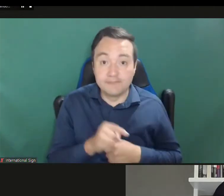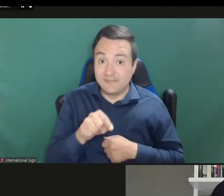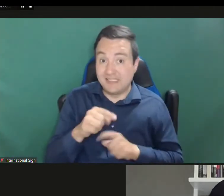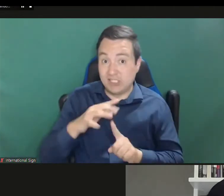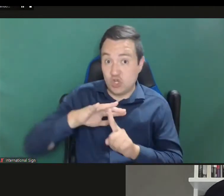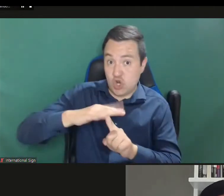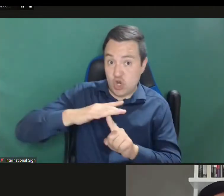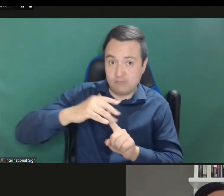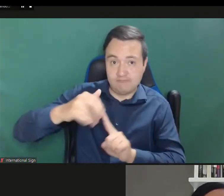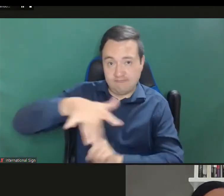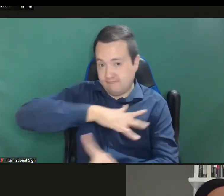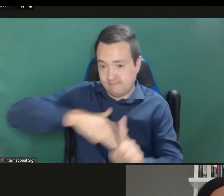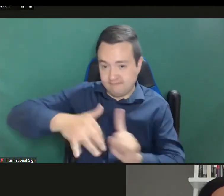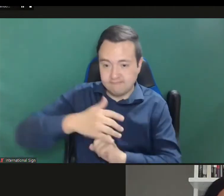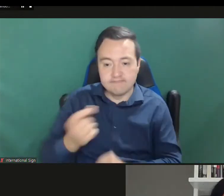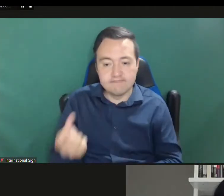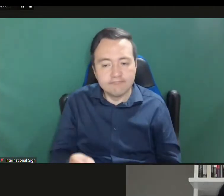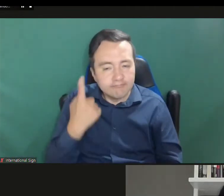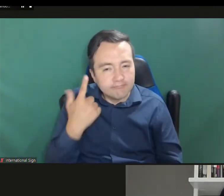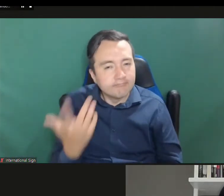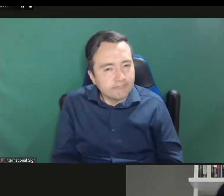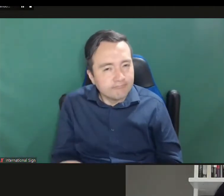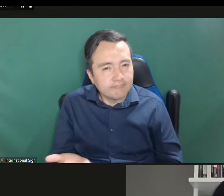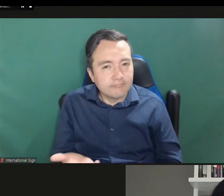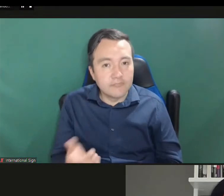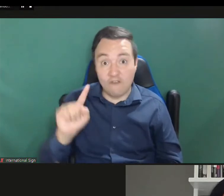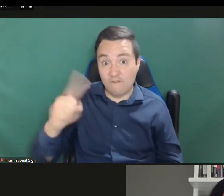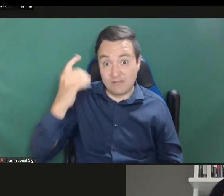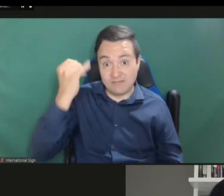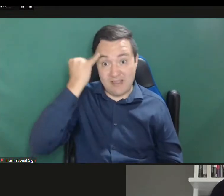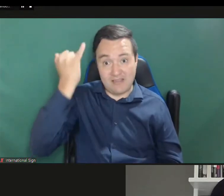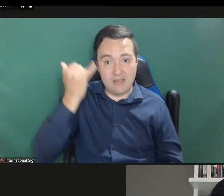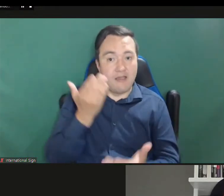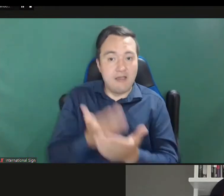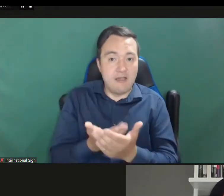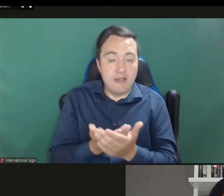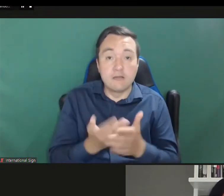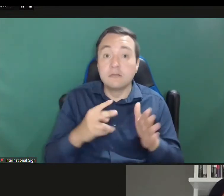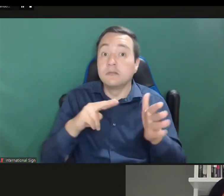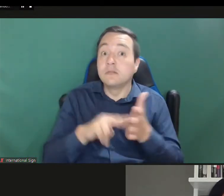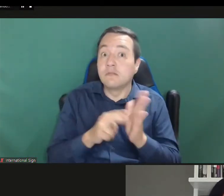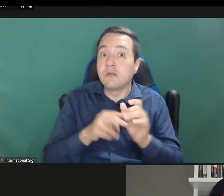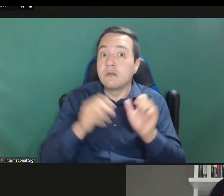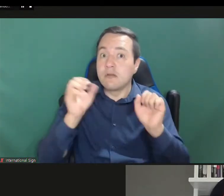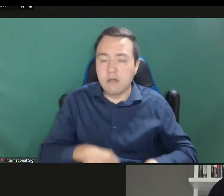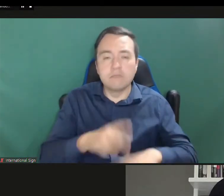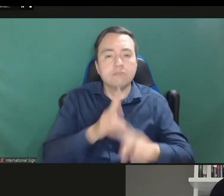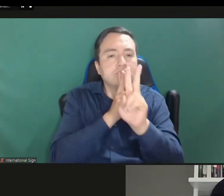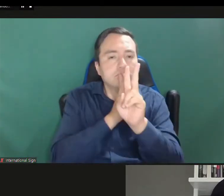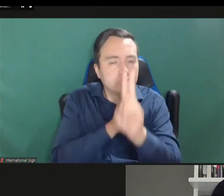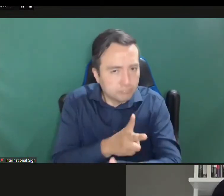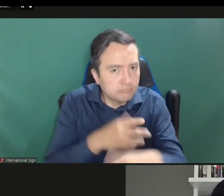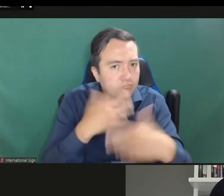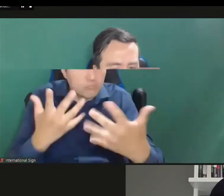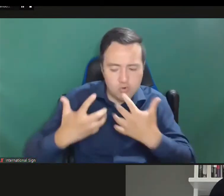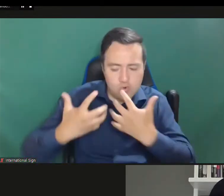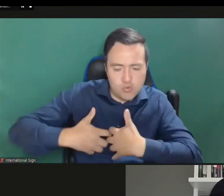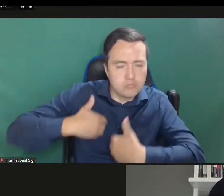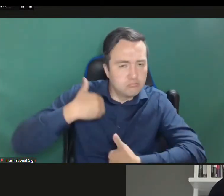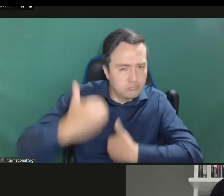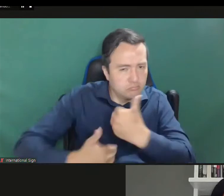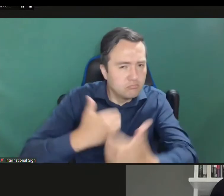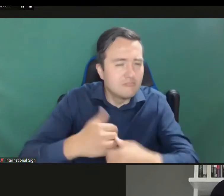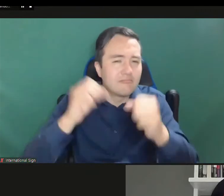apply. Now, within that context, connecting this to the first idea, yes, we do have to